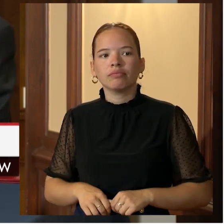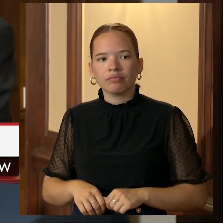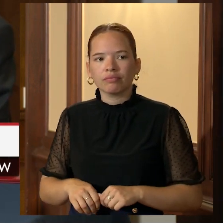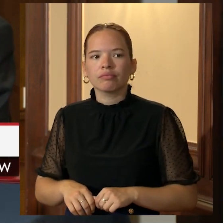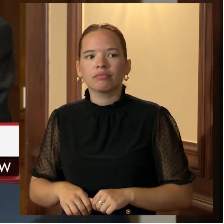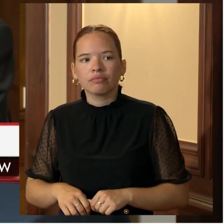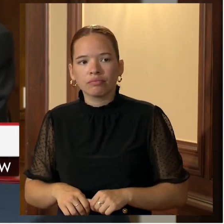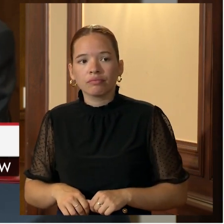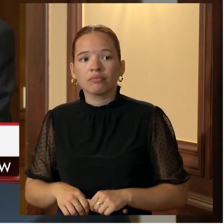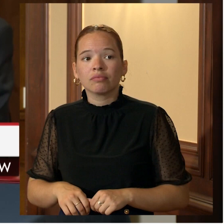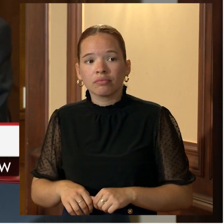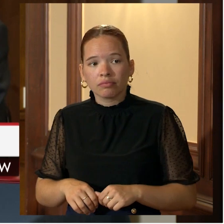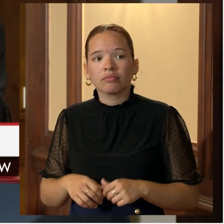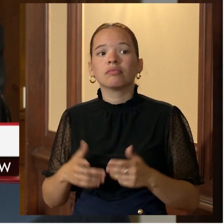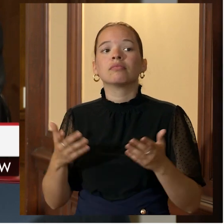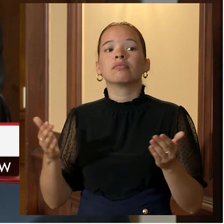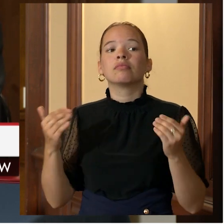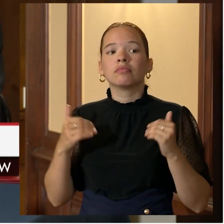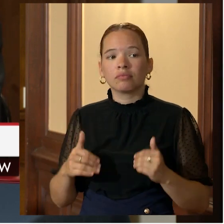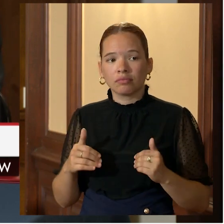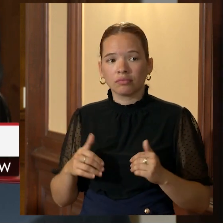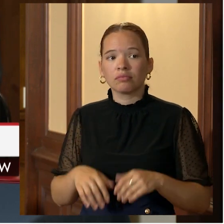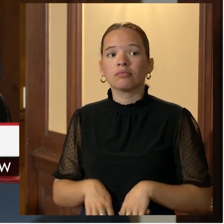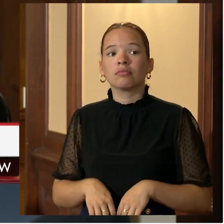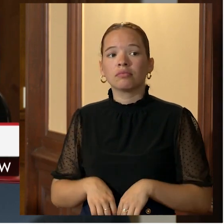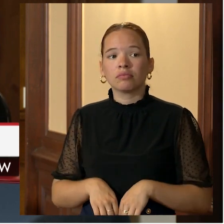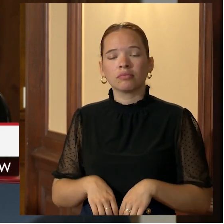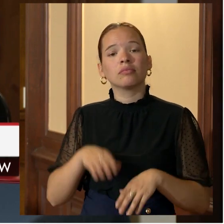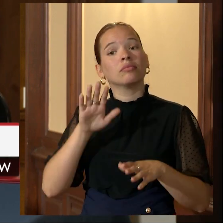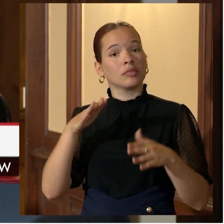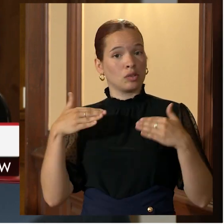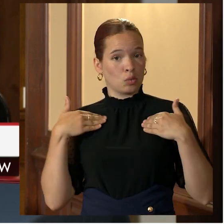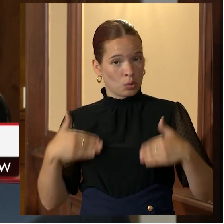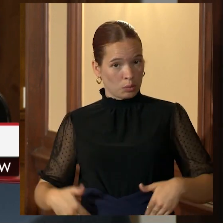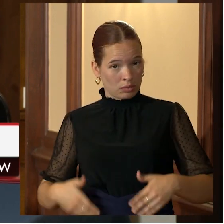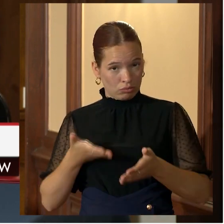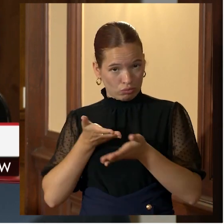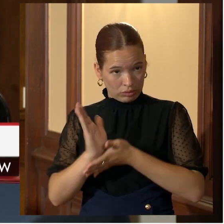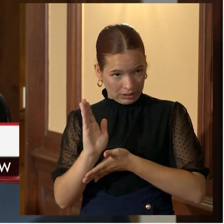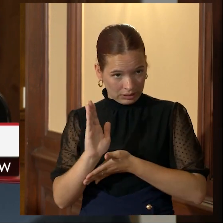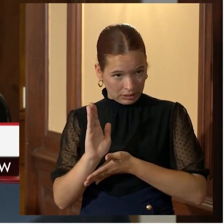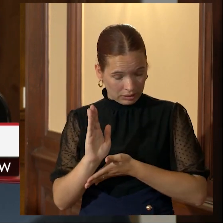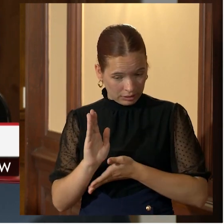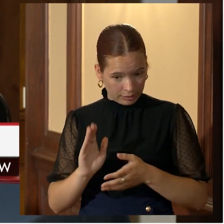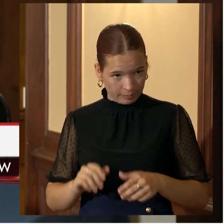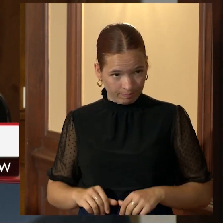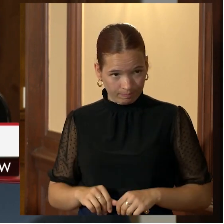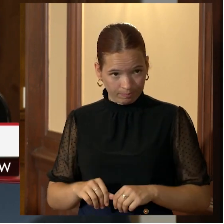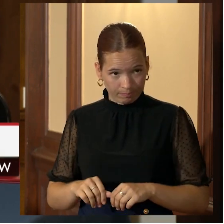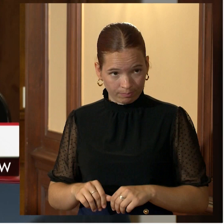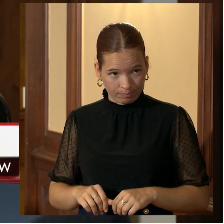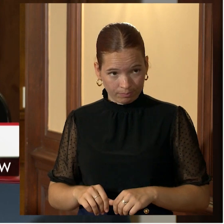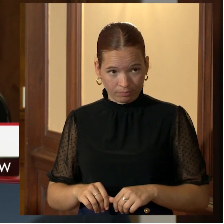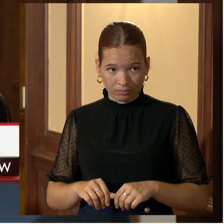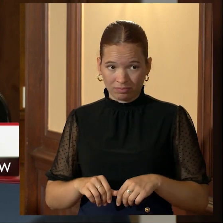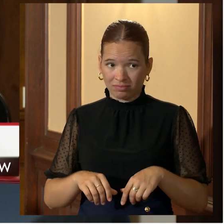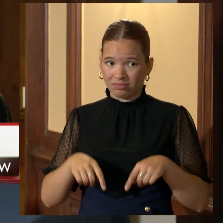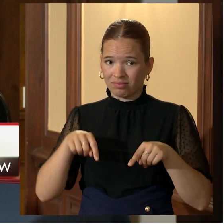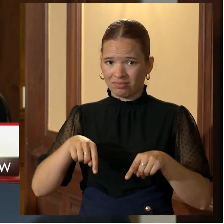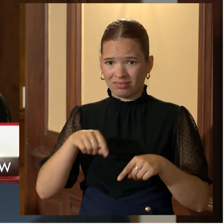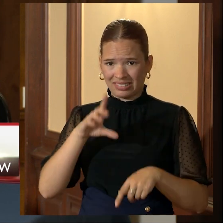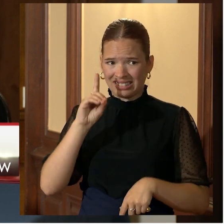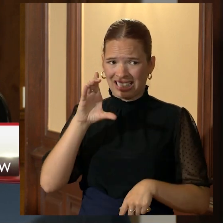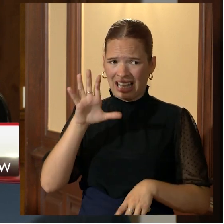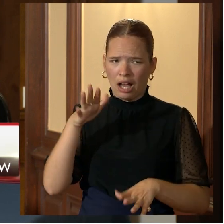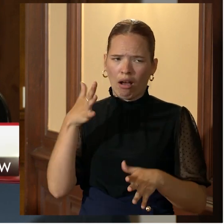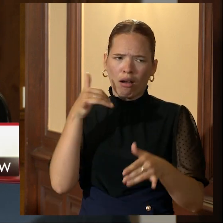Next is about human rights. DC is the fairest city in this country. We are pro-LGBTQ+, we